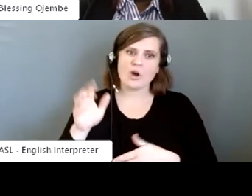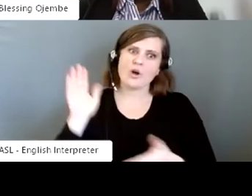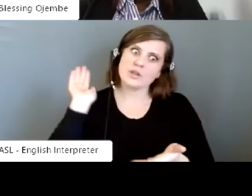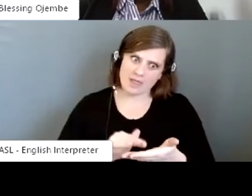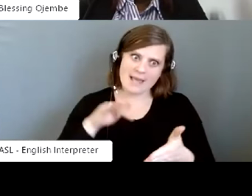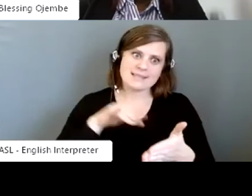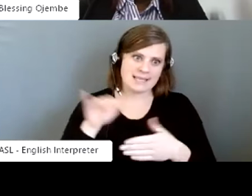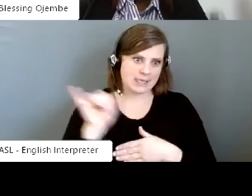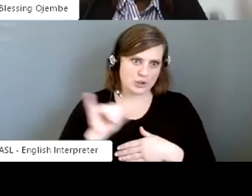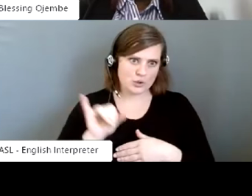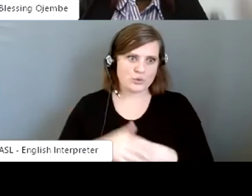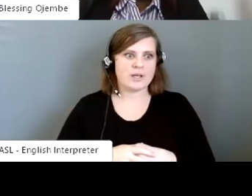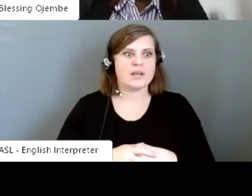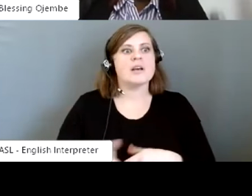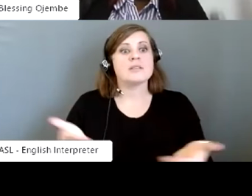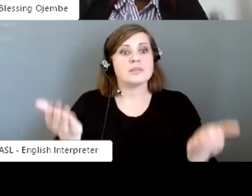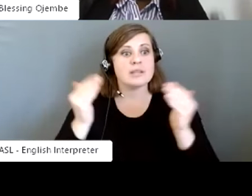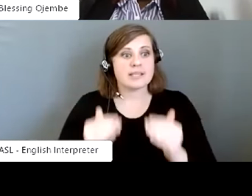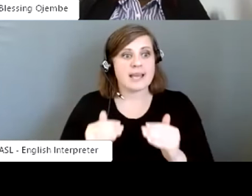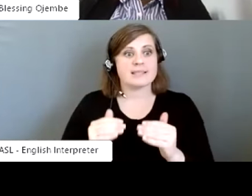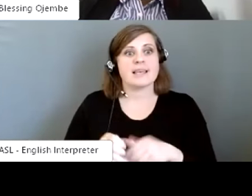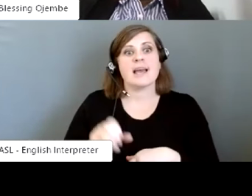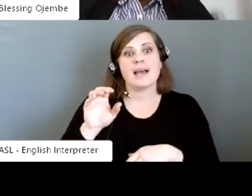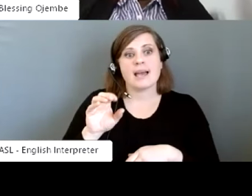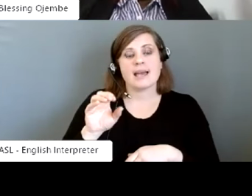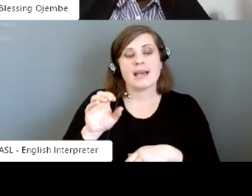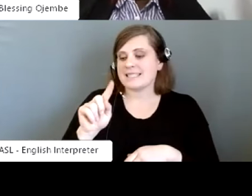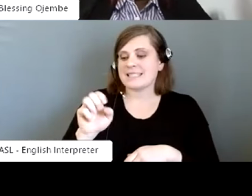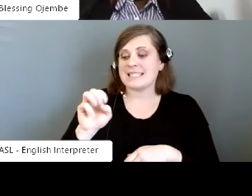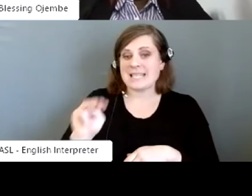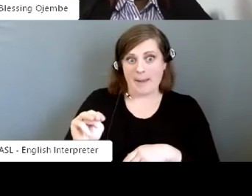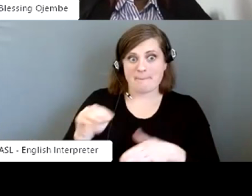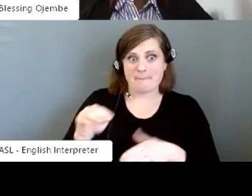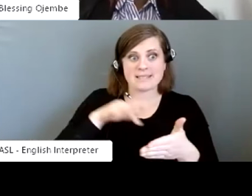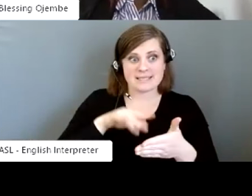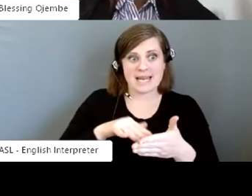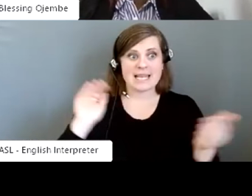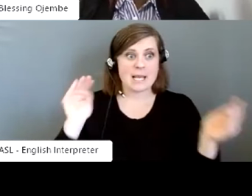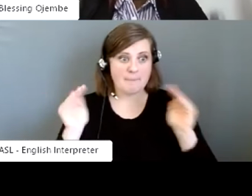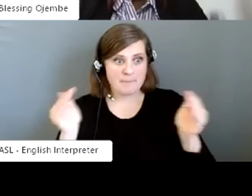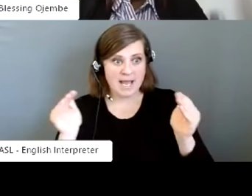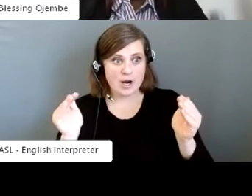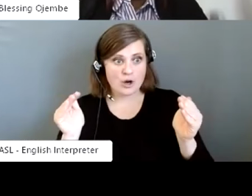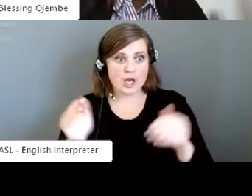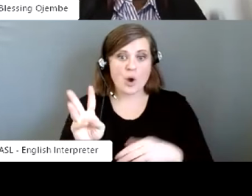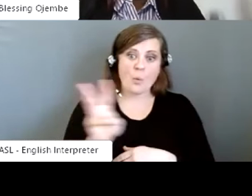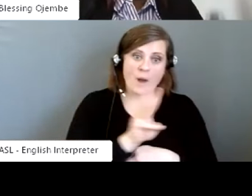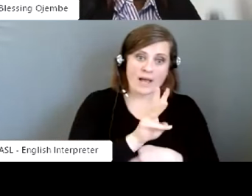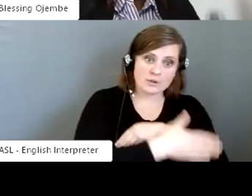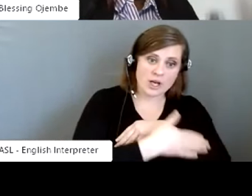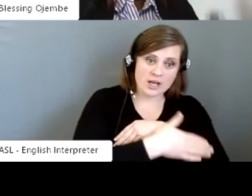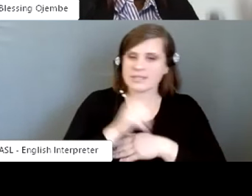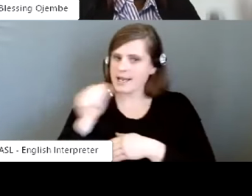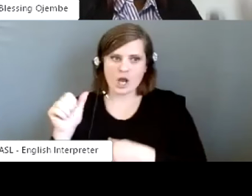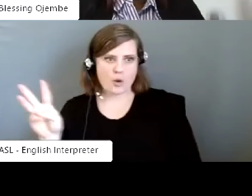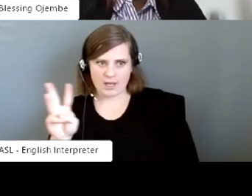the same vein, the same study, they looked at compare differences between non-Western countries, which is defined as countries